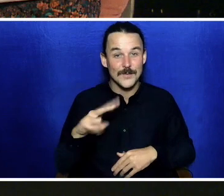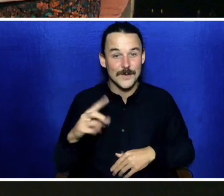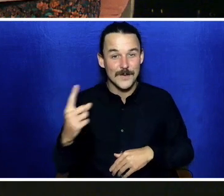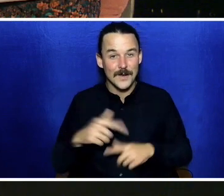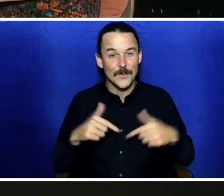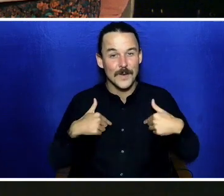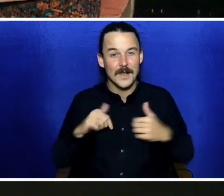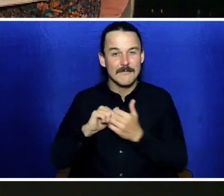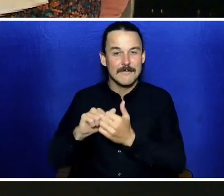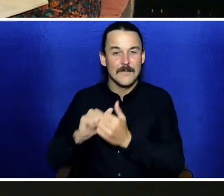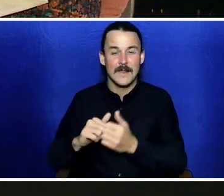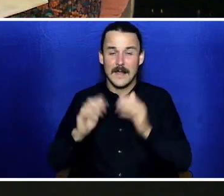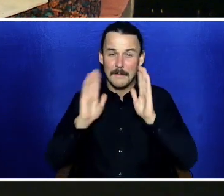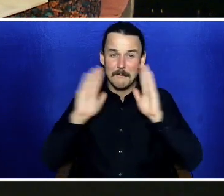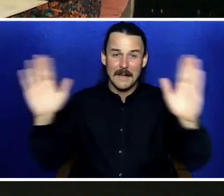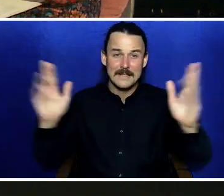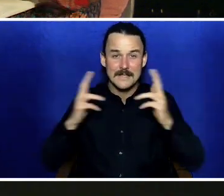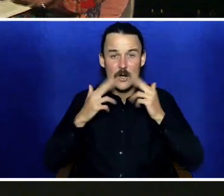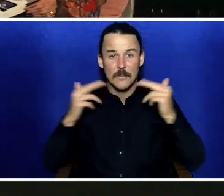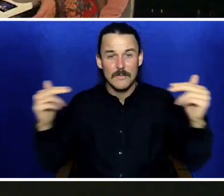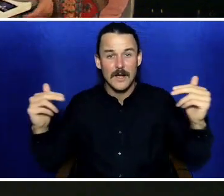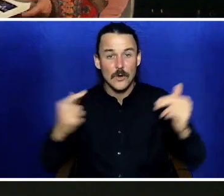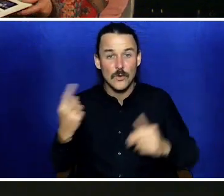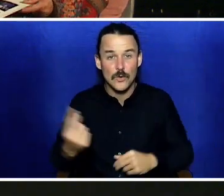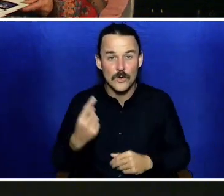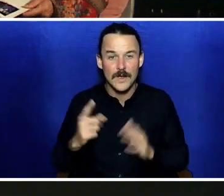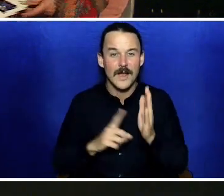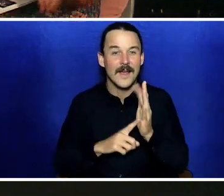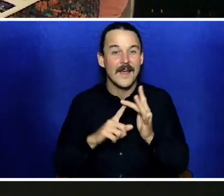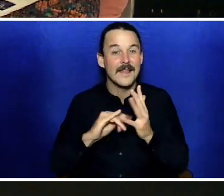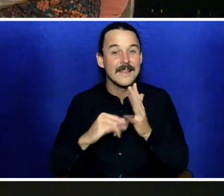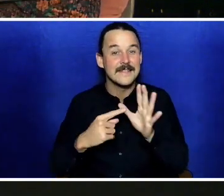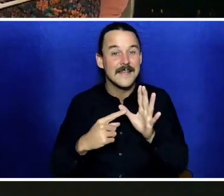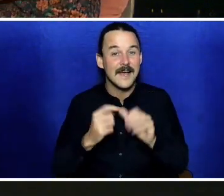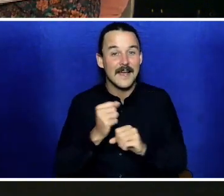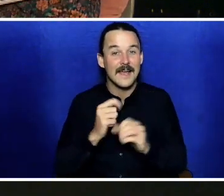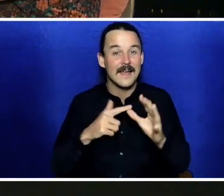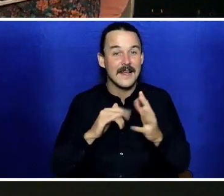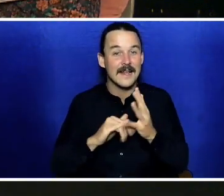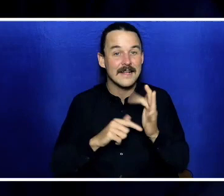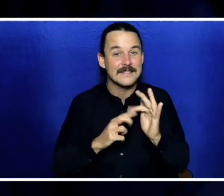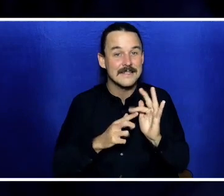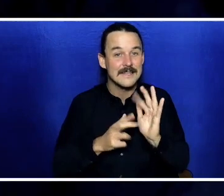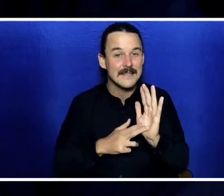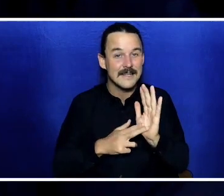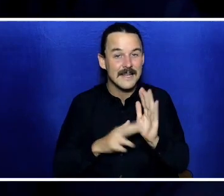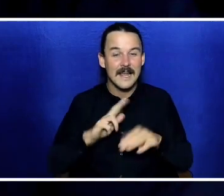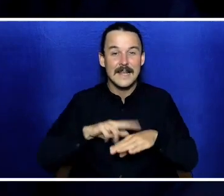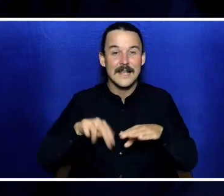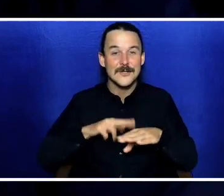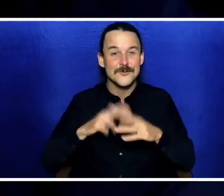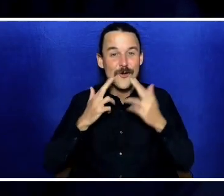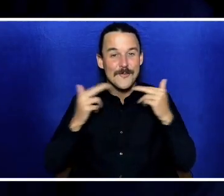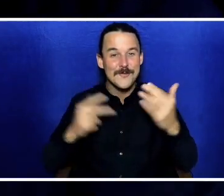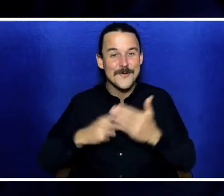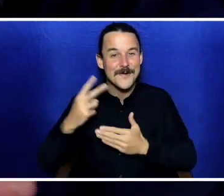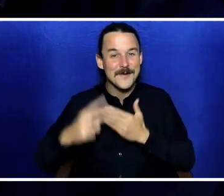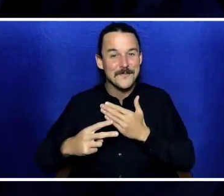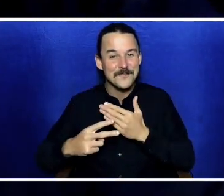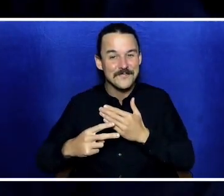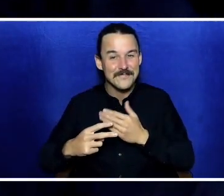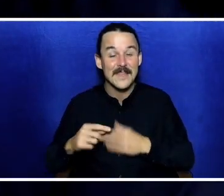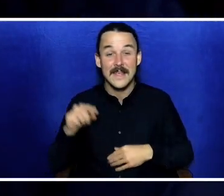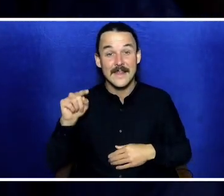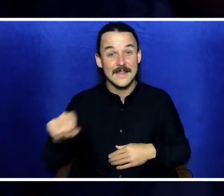singer. Yes, the Lisa Gastein National Opera Programme. This actually grows very nicely out of the Schubert opera, The Friends